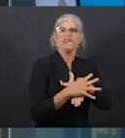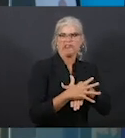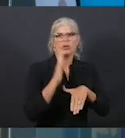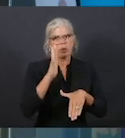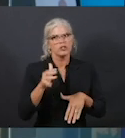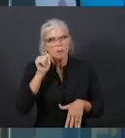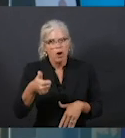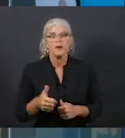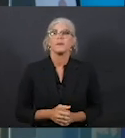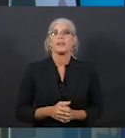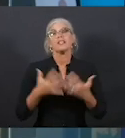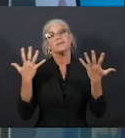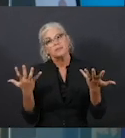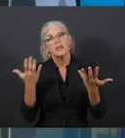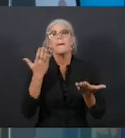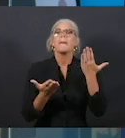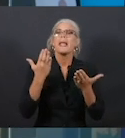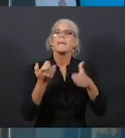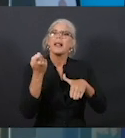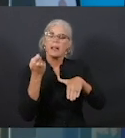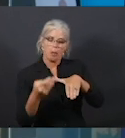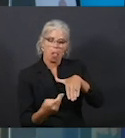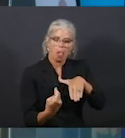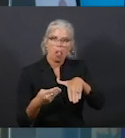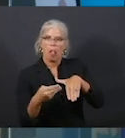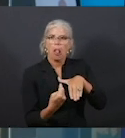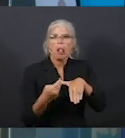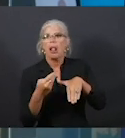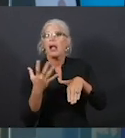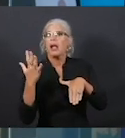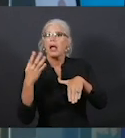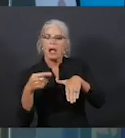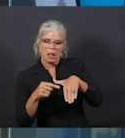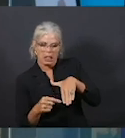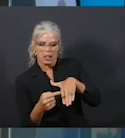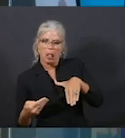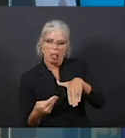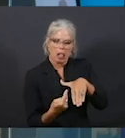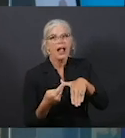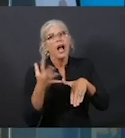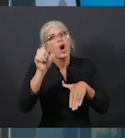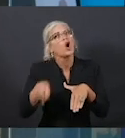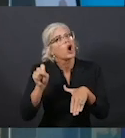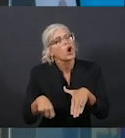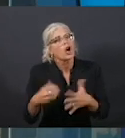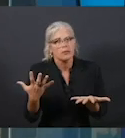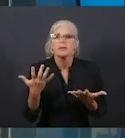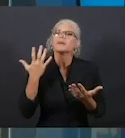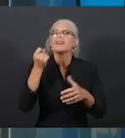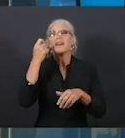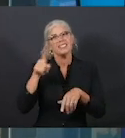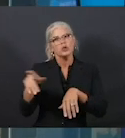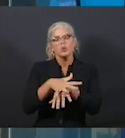potentially going to meander across that North Florida, South Georgia border at a very slow pace. And so that means there's going to be a